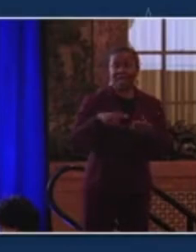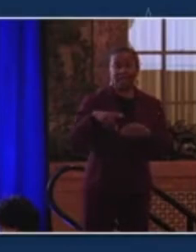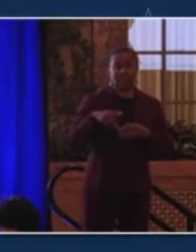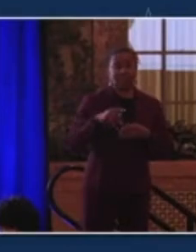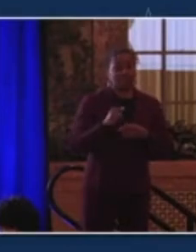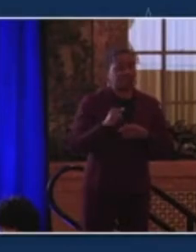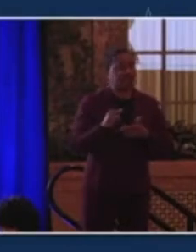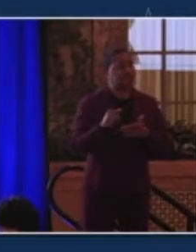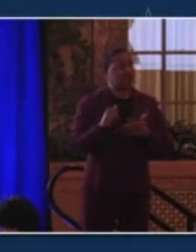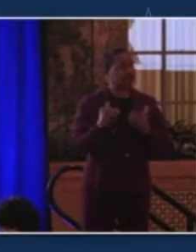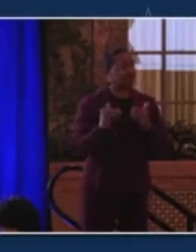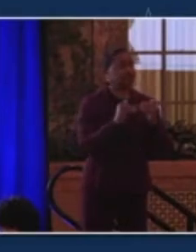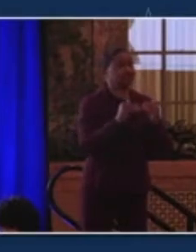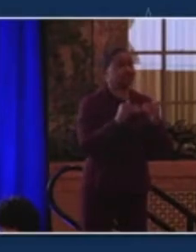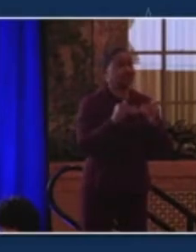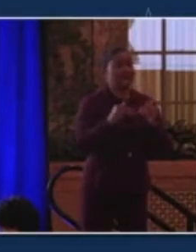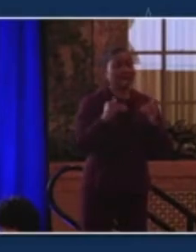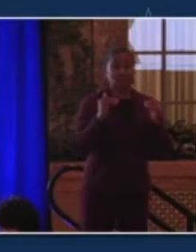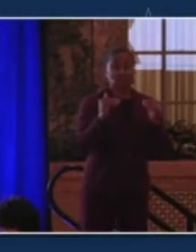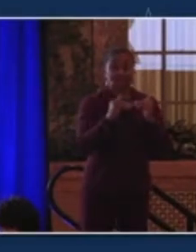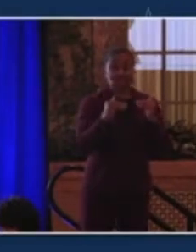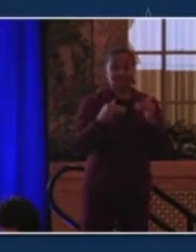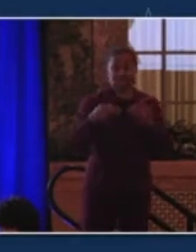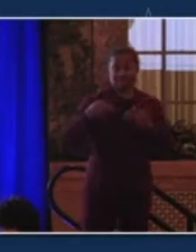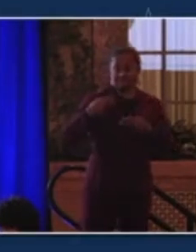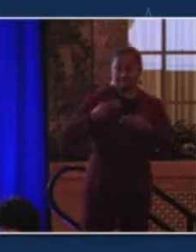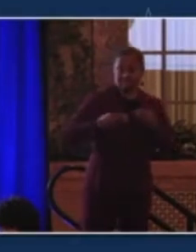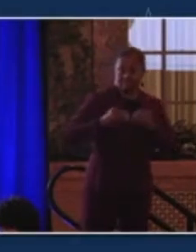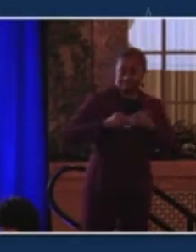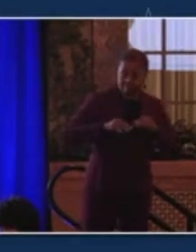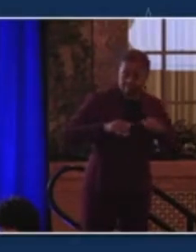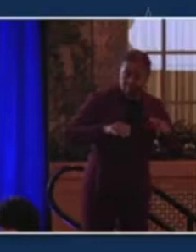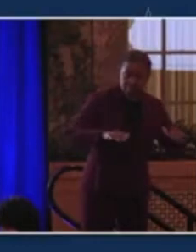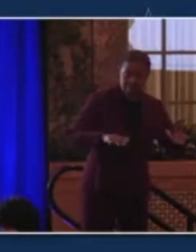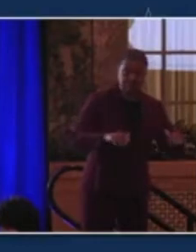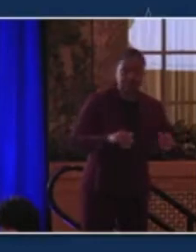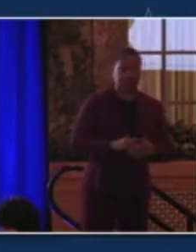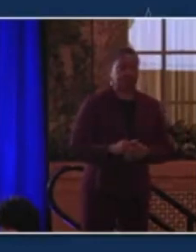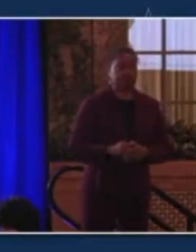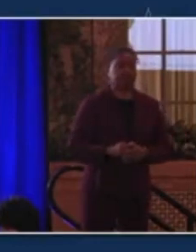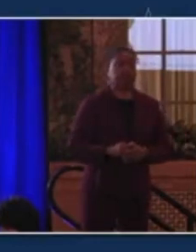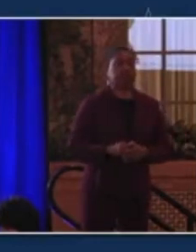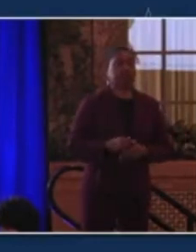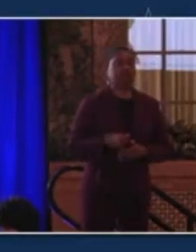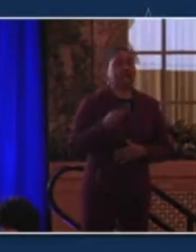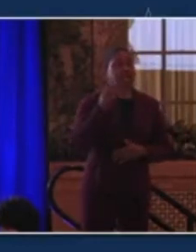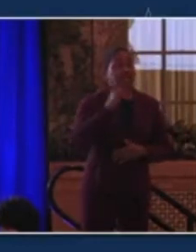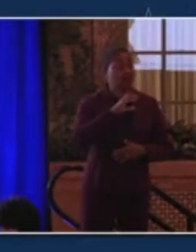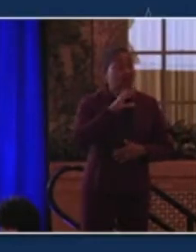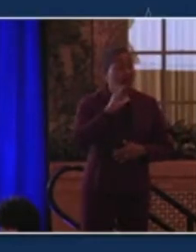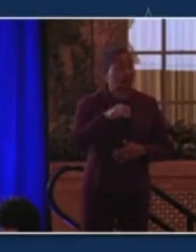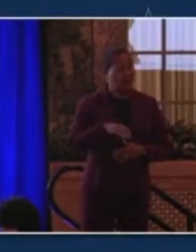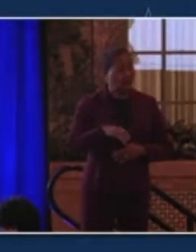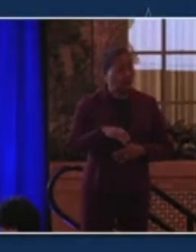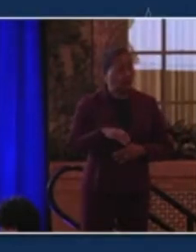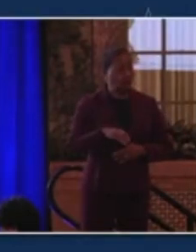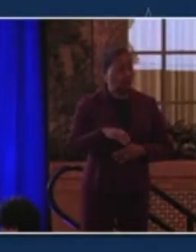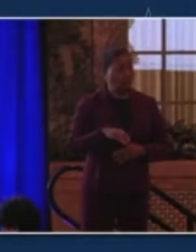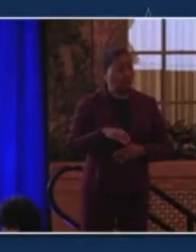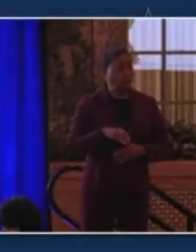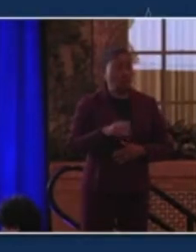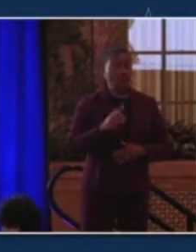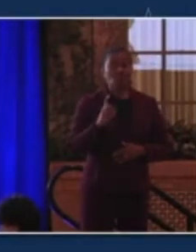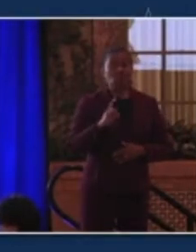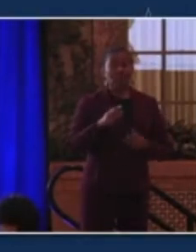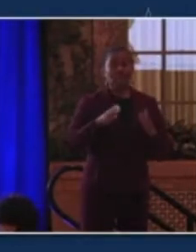fairly, and in which justice rolls down like water. I see a Chicago in which